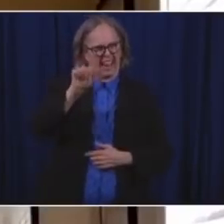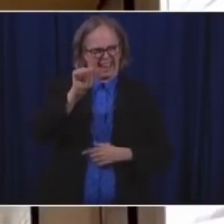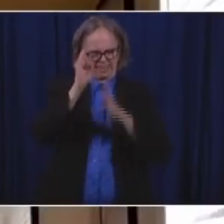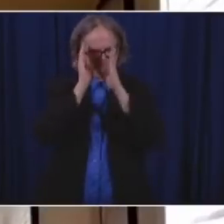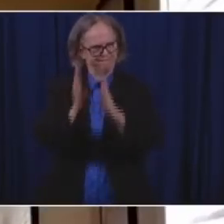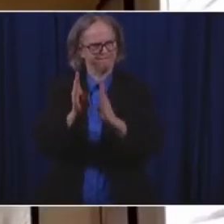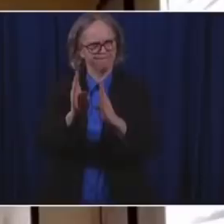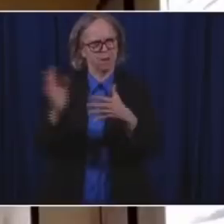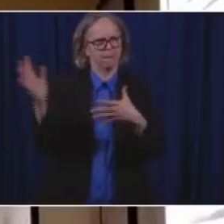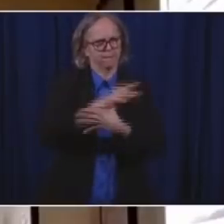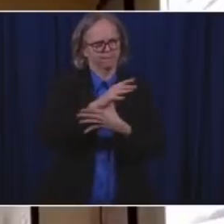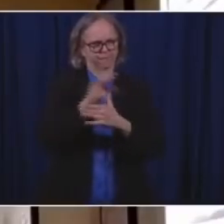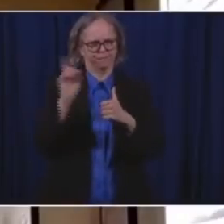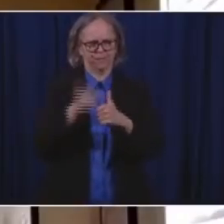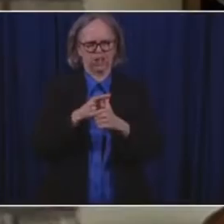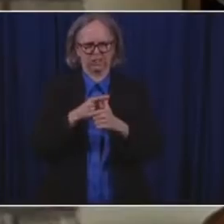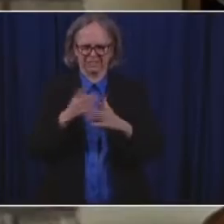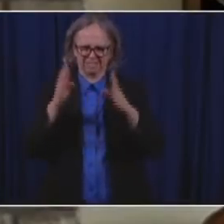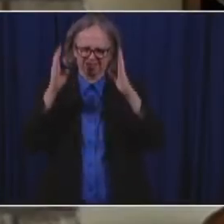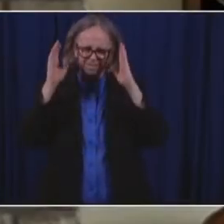defined in the way that the governor described.